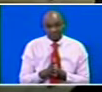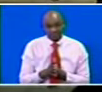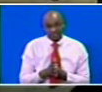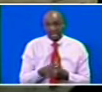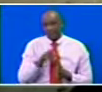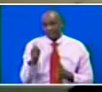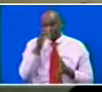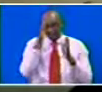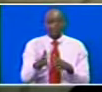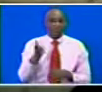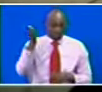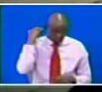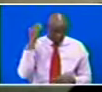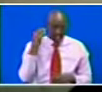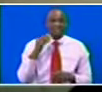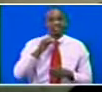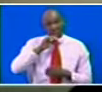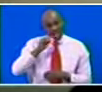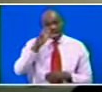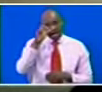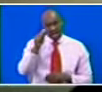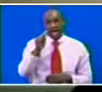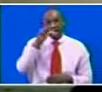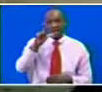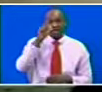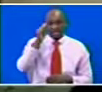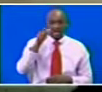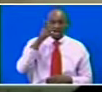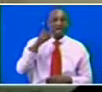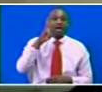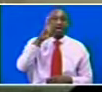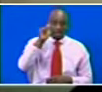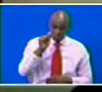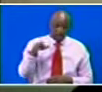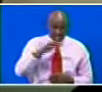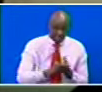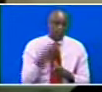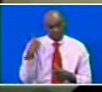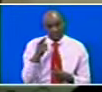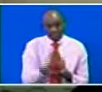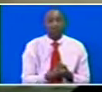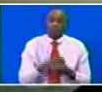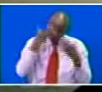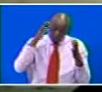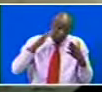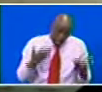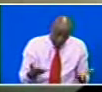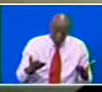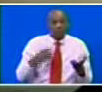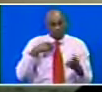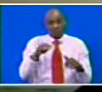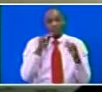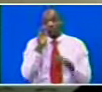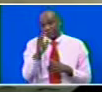former town clerk George Aladwa, out of the Makadara seat. Is he going to do that? Only time will tell again. And we're getting